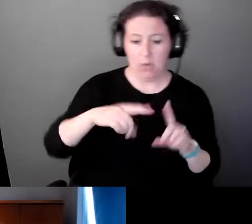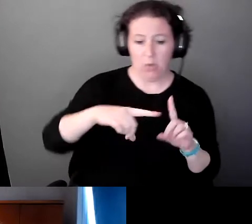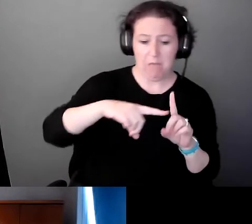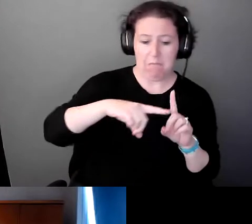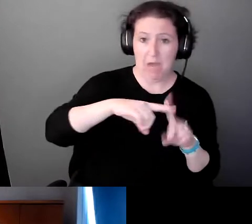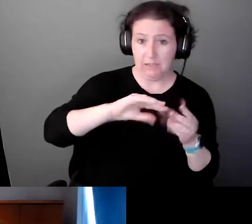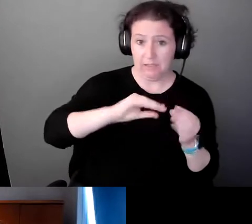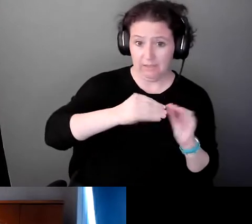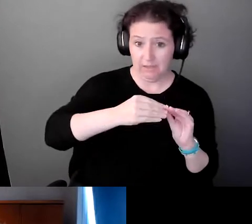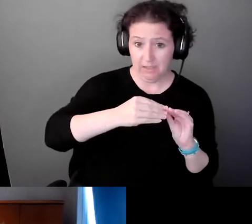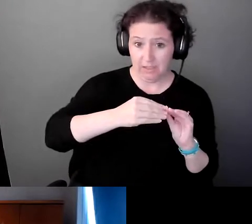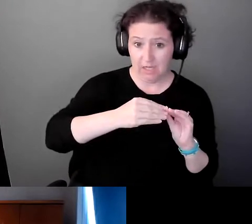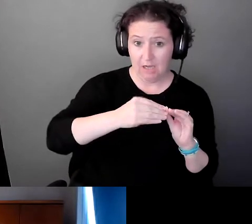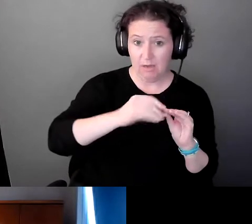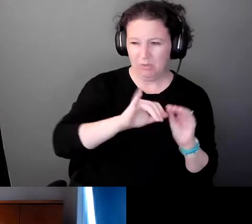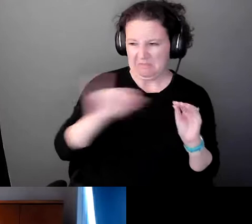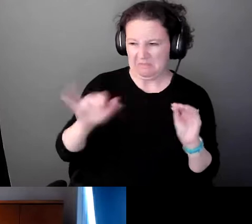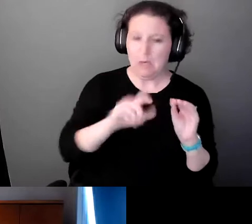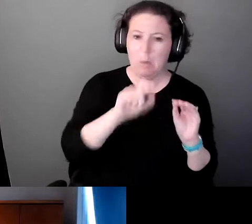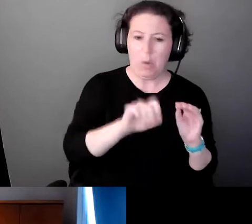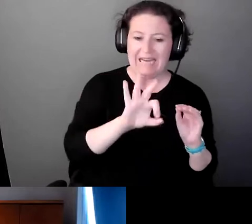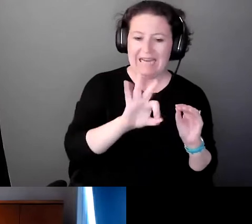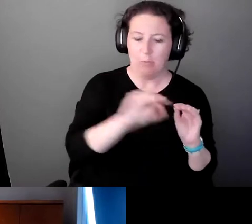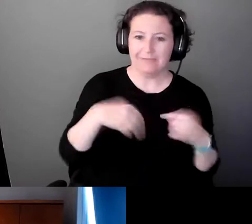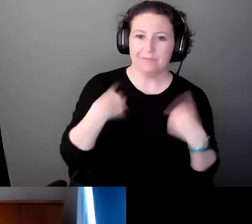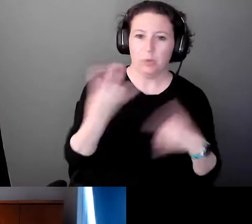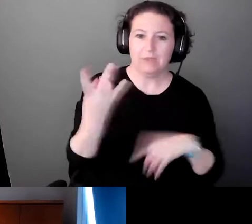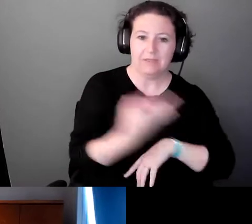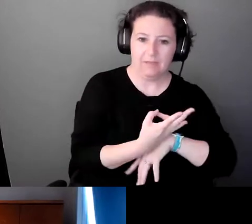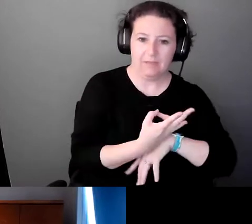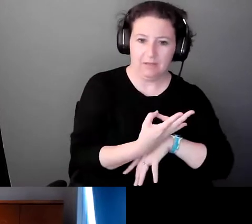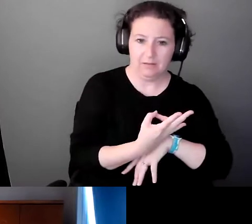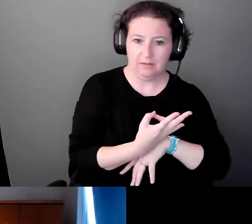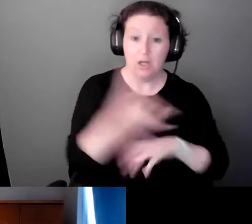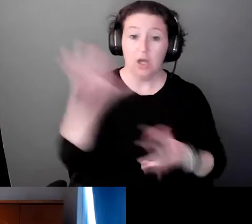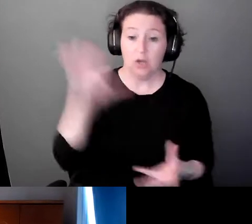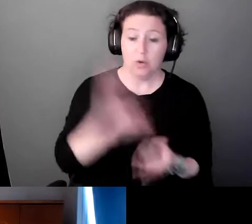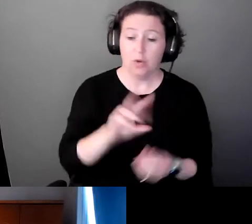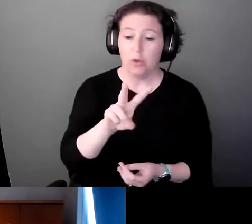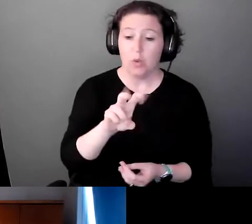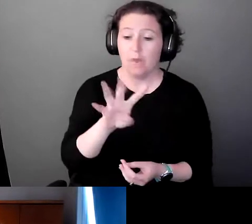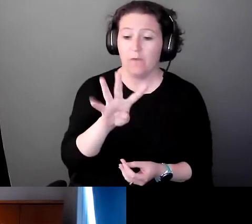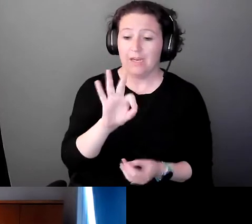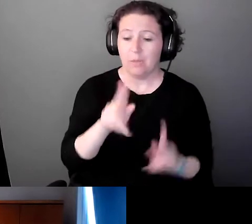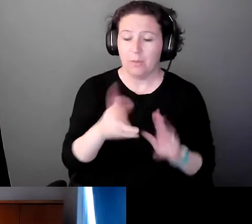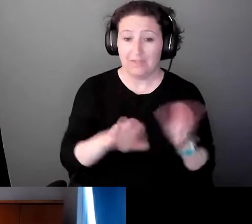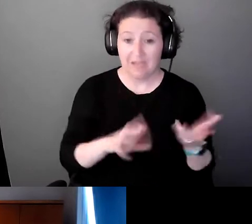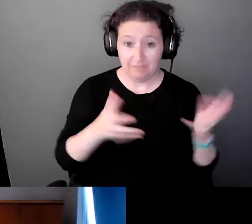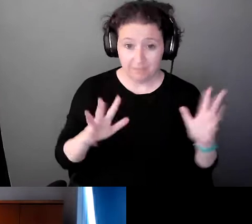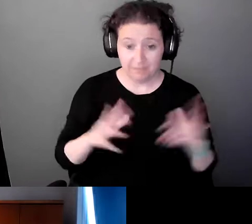is 0.9%. We've had 249 deaths. When you talk about